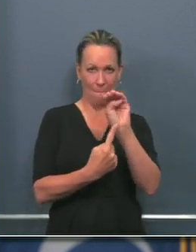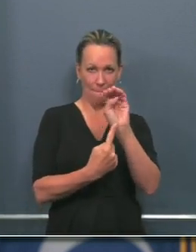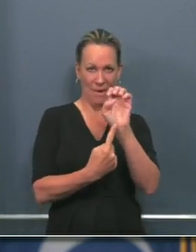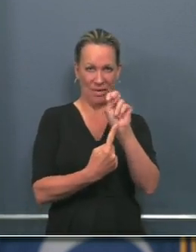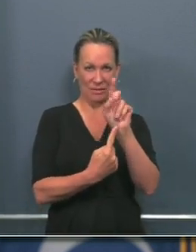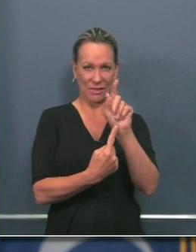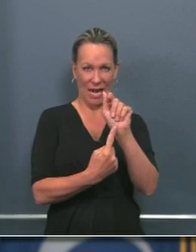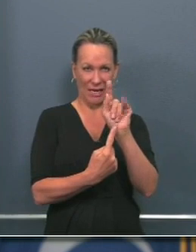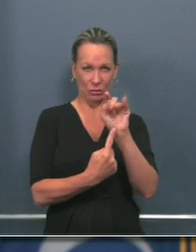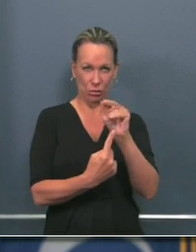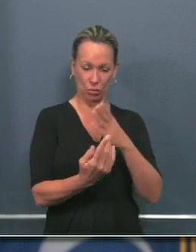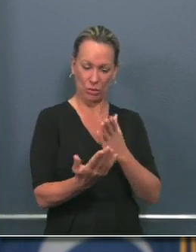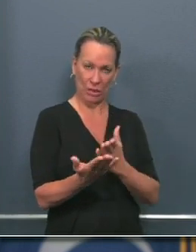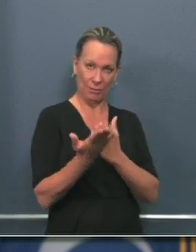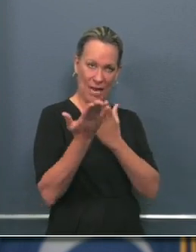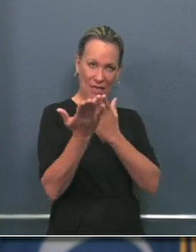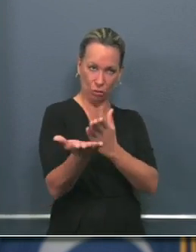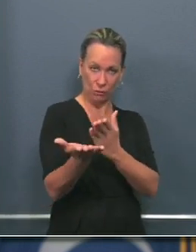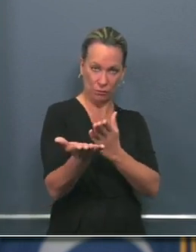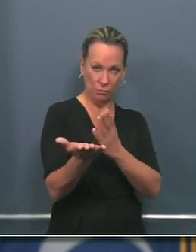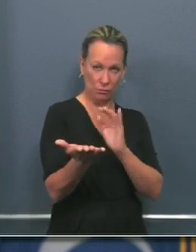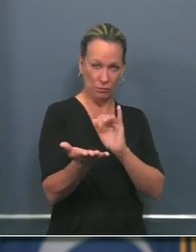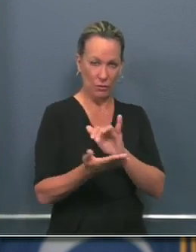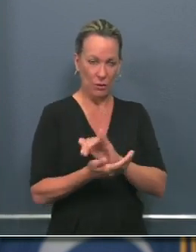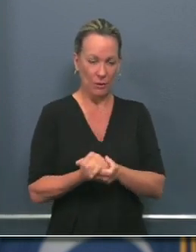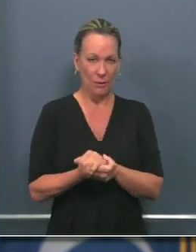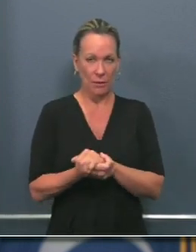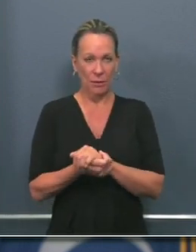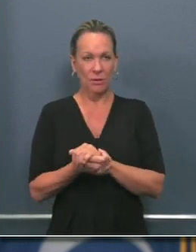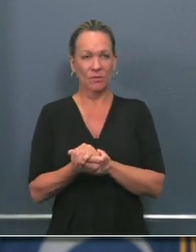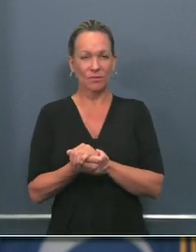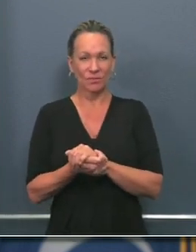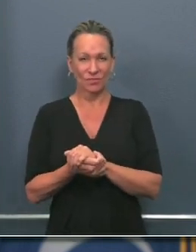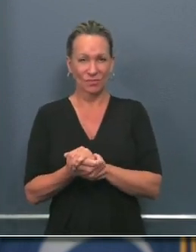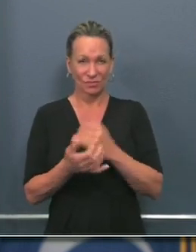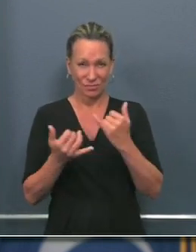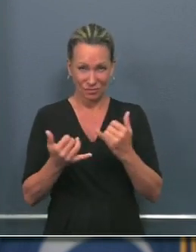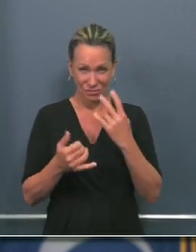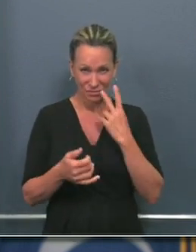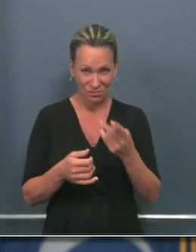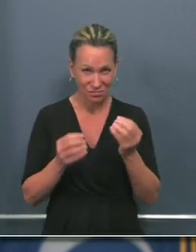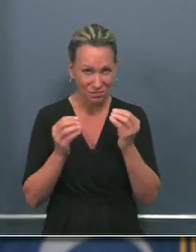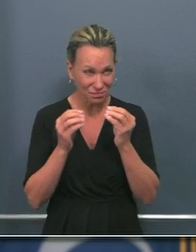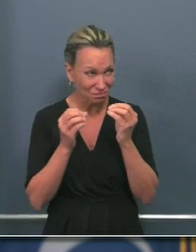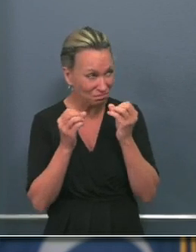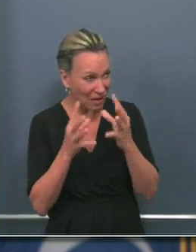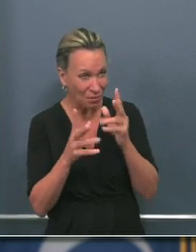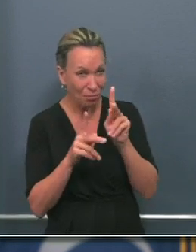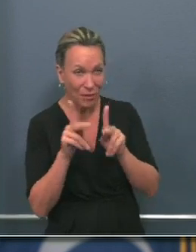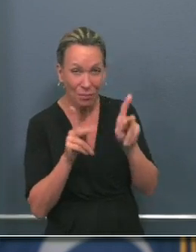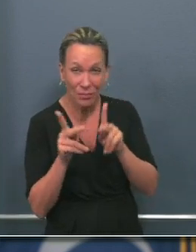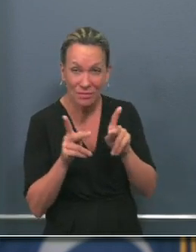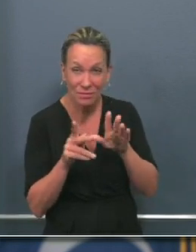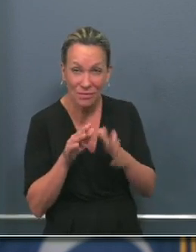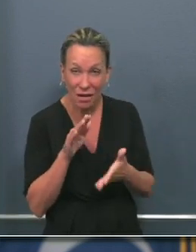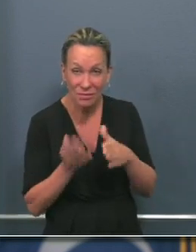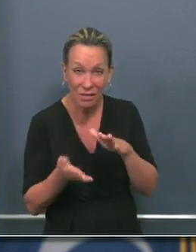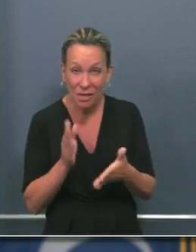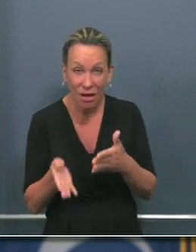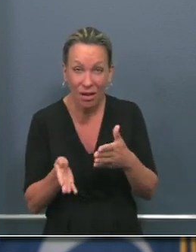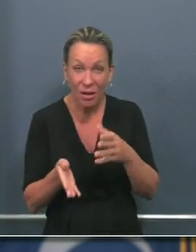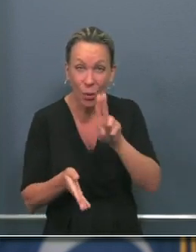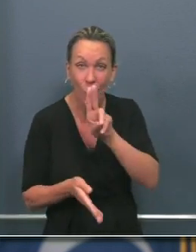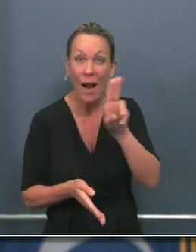reality of this disease and sober about the reality of lives that have been lost. Again, 100,000 in this nation, over 3,800 in the state